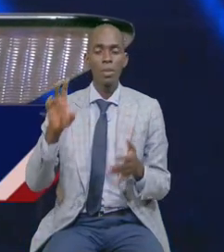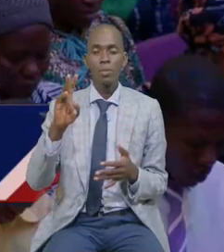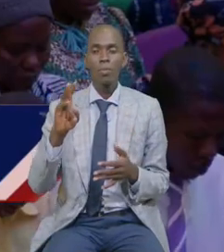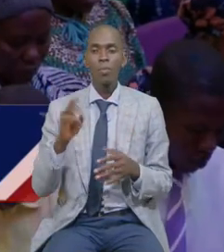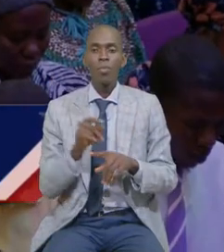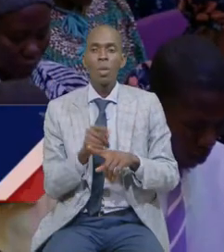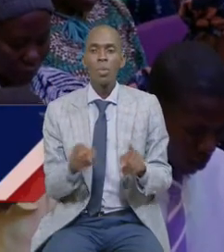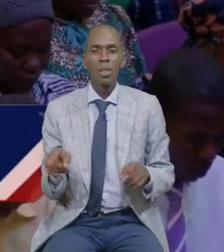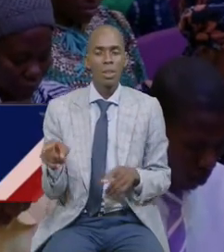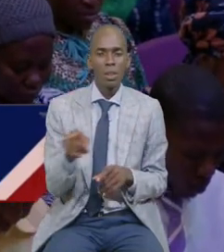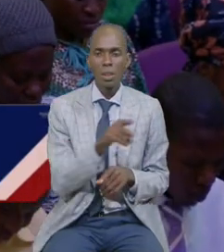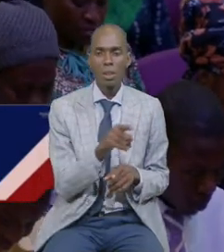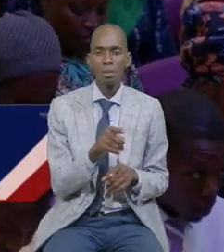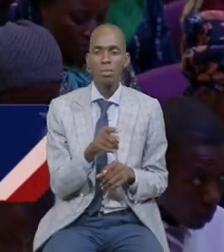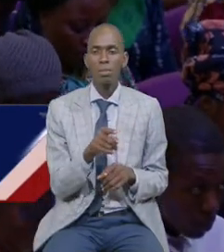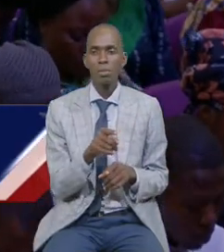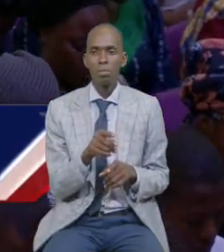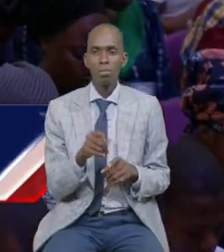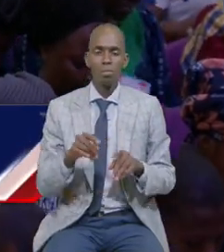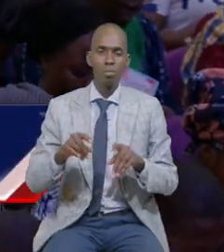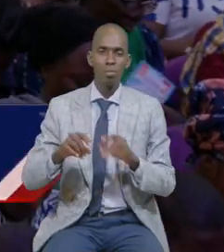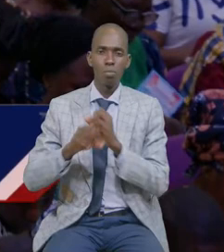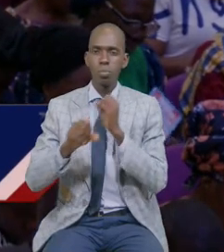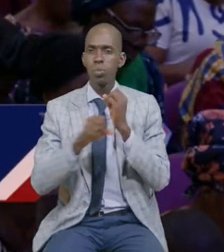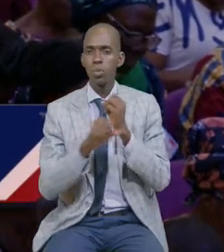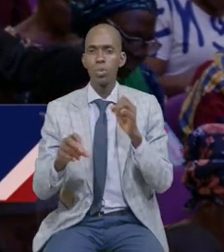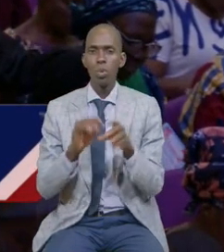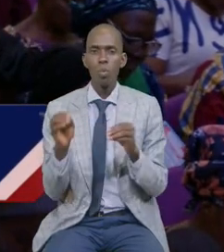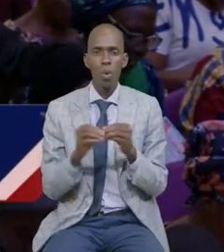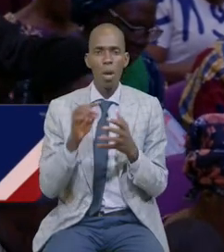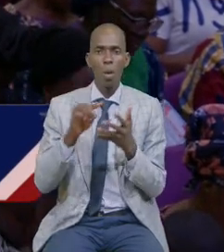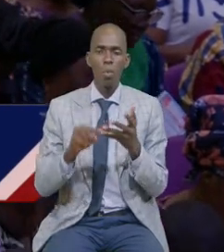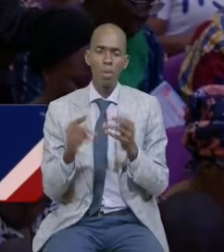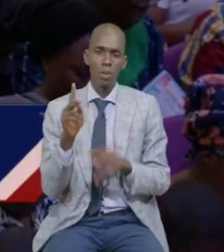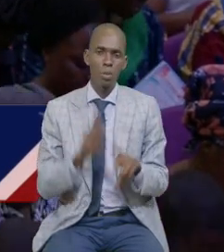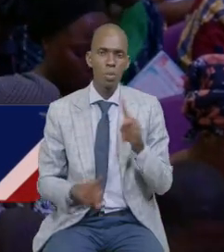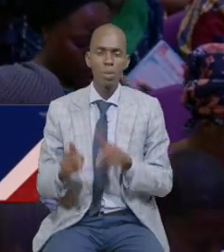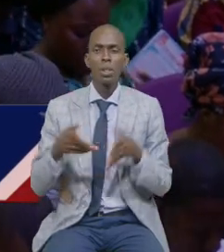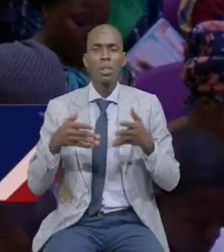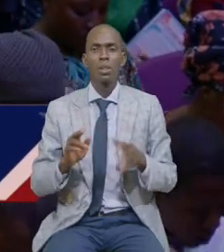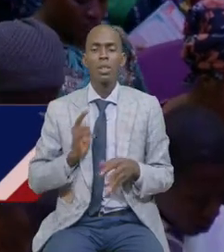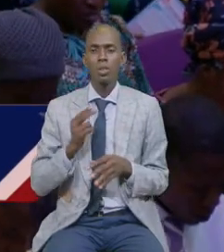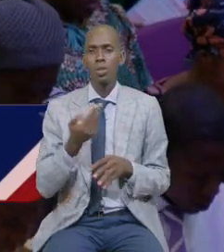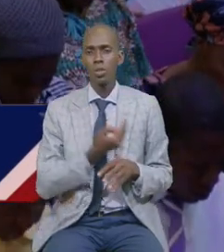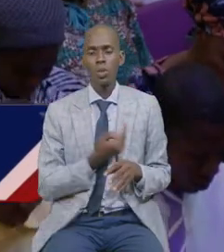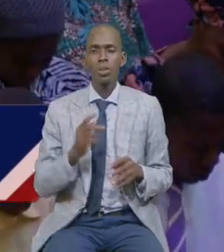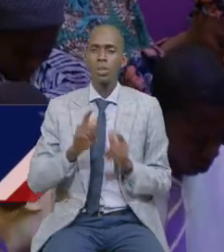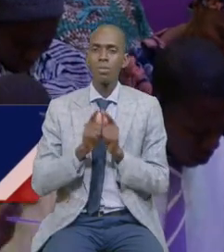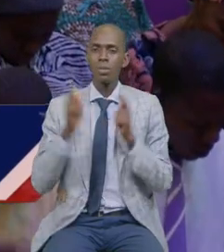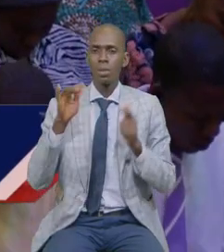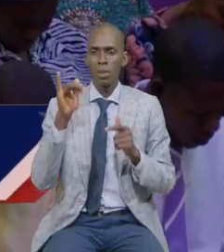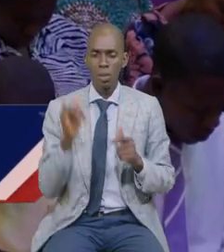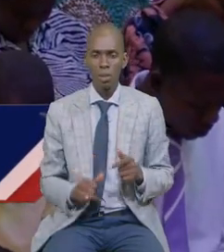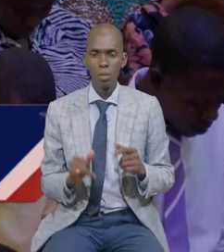no further among the people, let us strictly command, threaten them